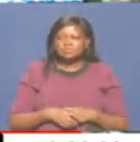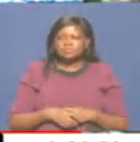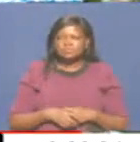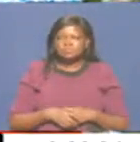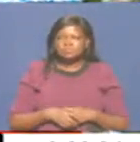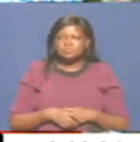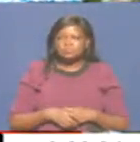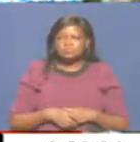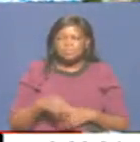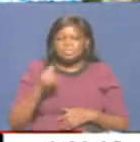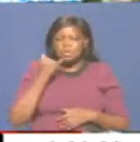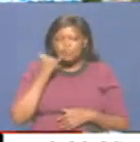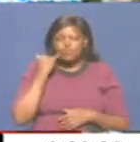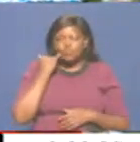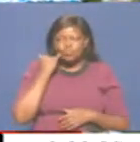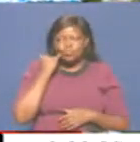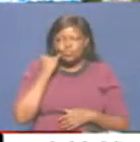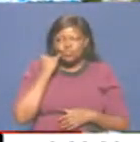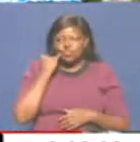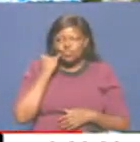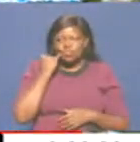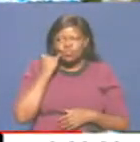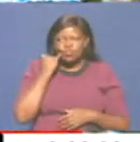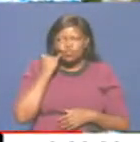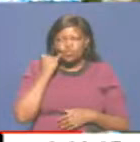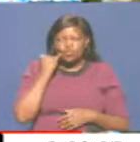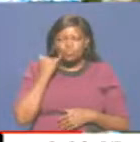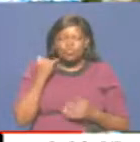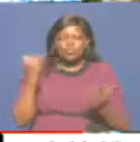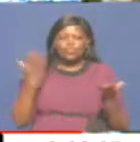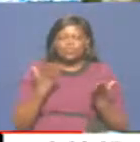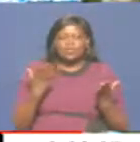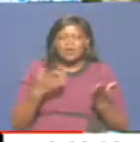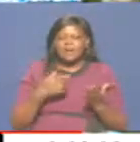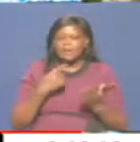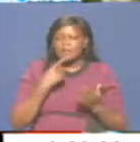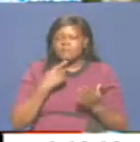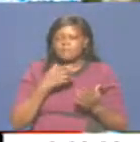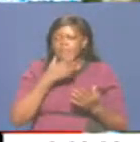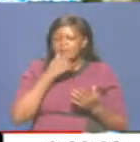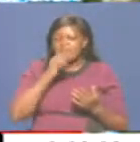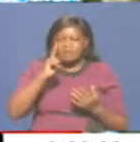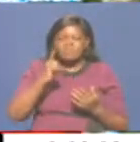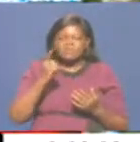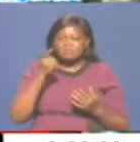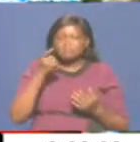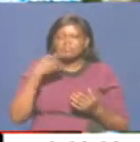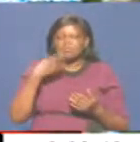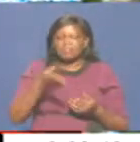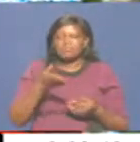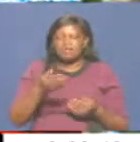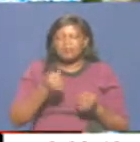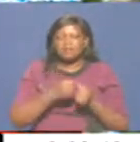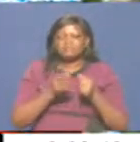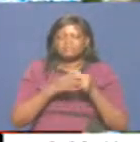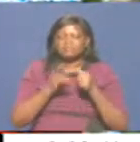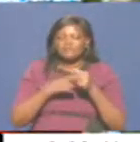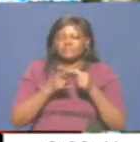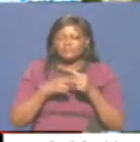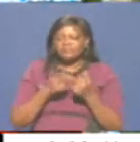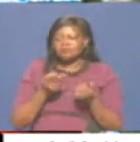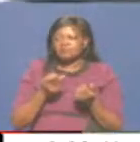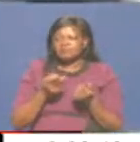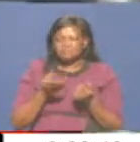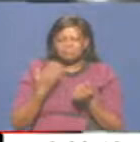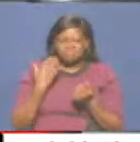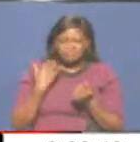in Nakuru. That's where Mzee Jomo Kenyatta was. That was 77. And that is how the